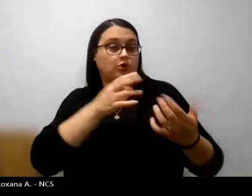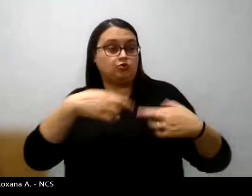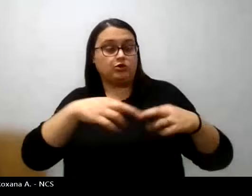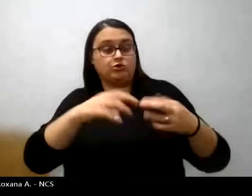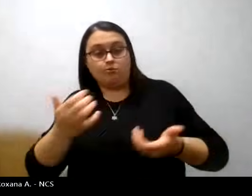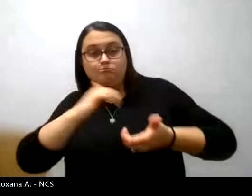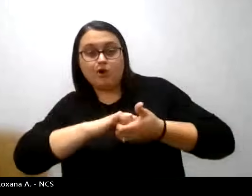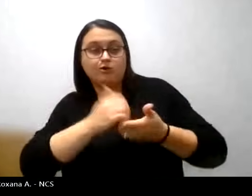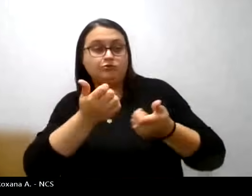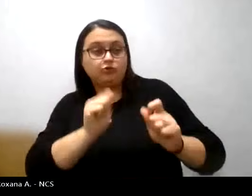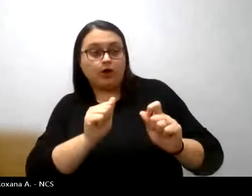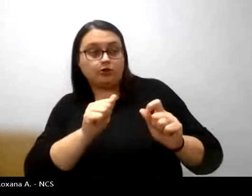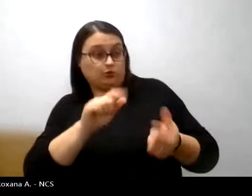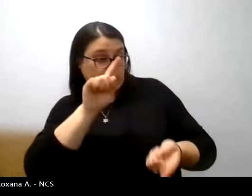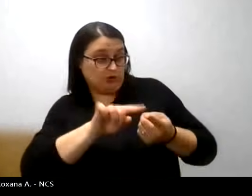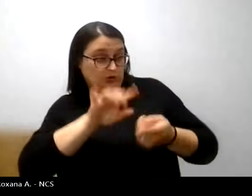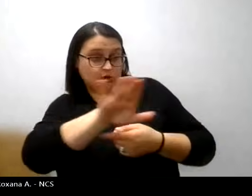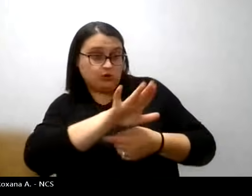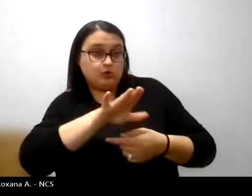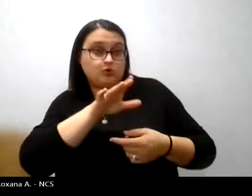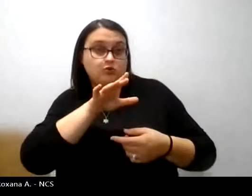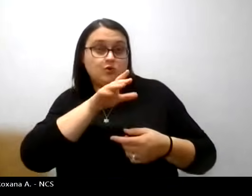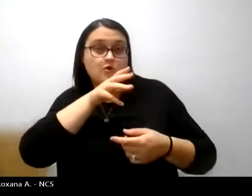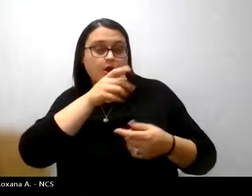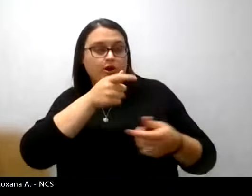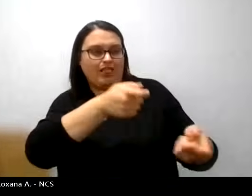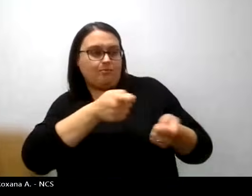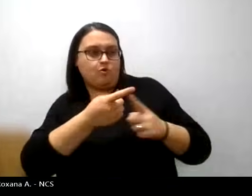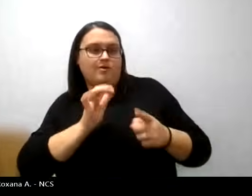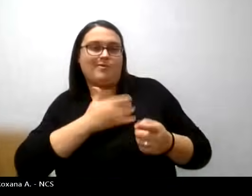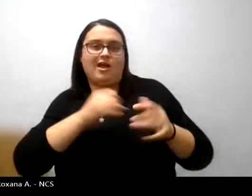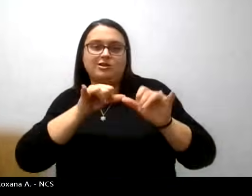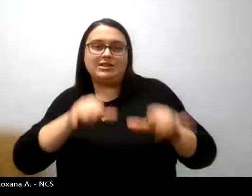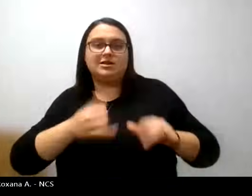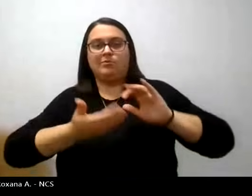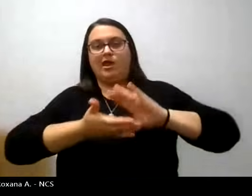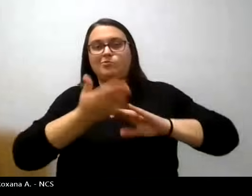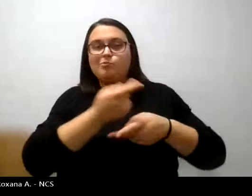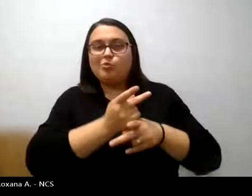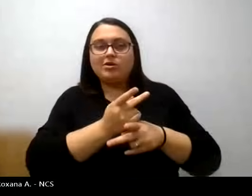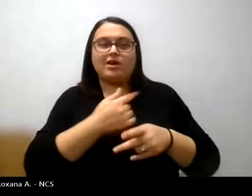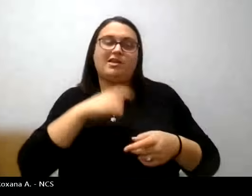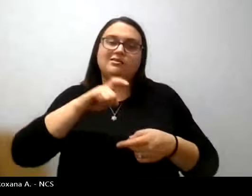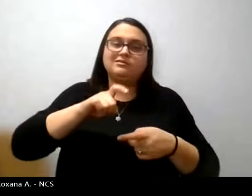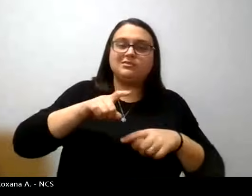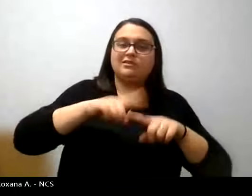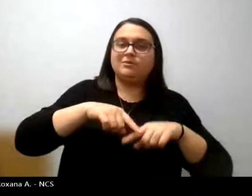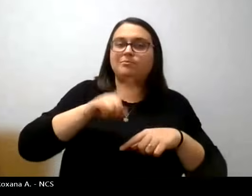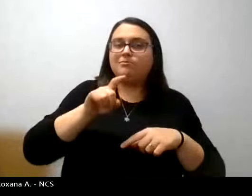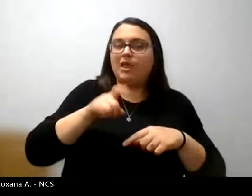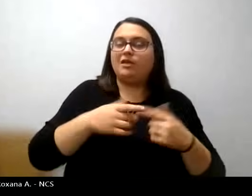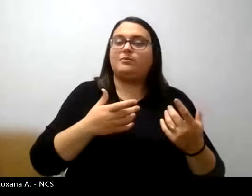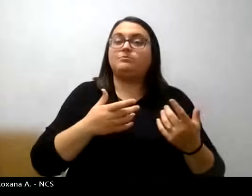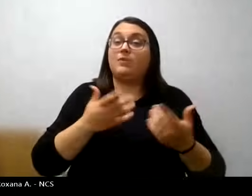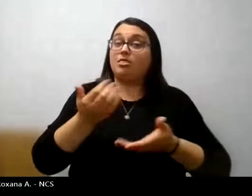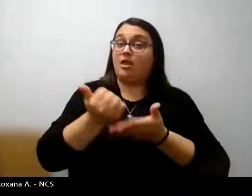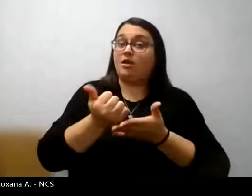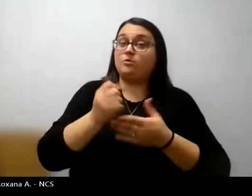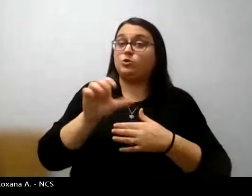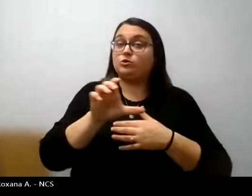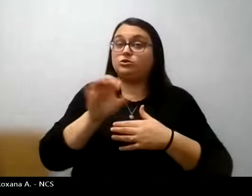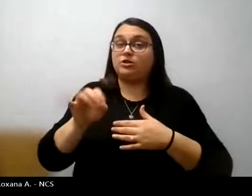tried to get them to reduce pull from the system or production needs or demand needs, and that did help. And so Chesterfield was